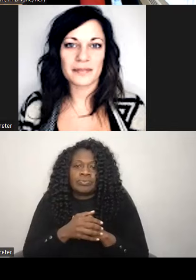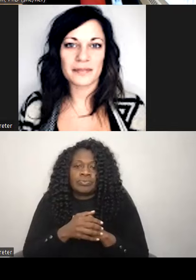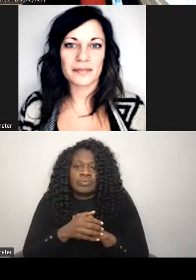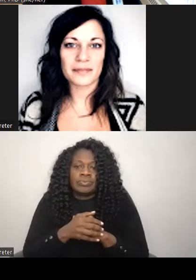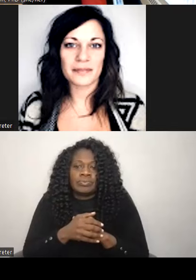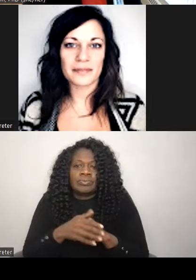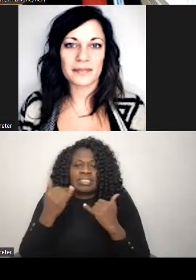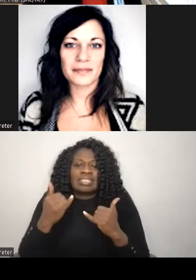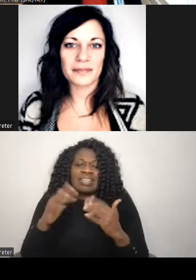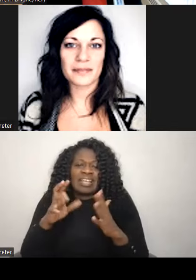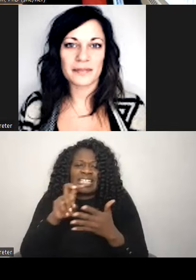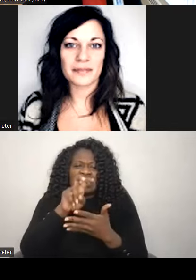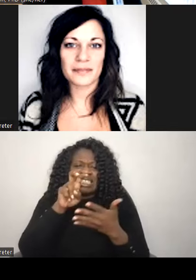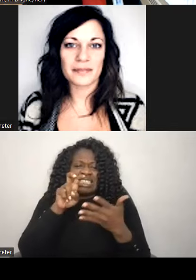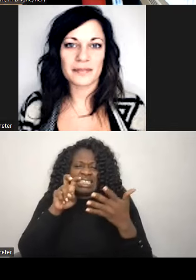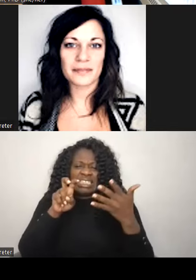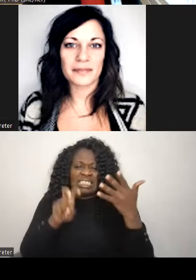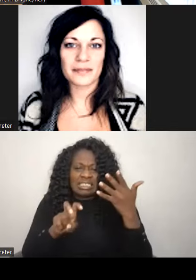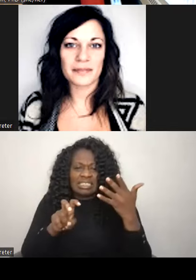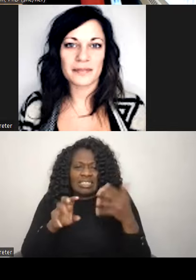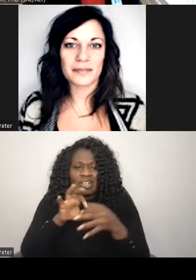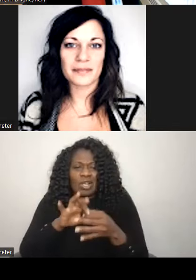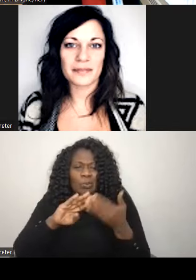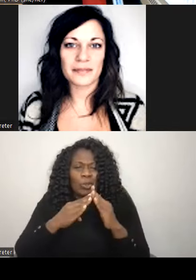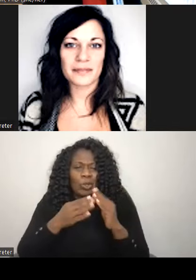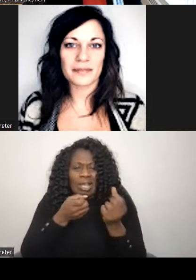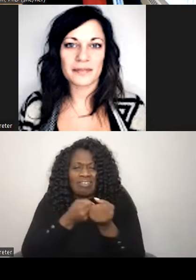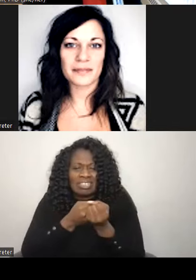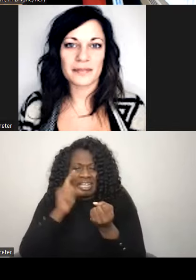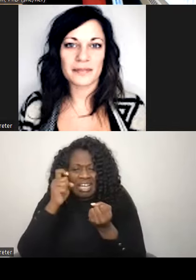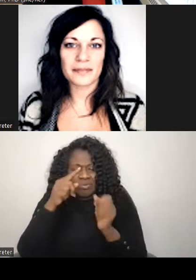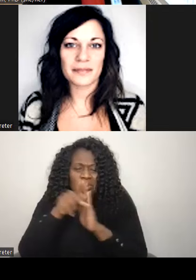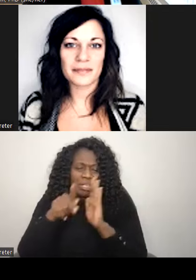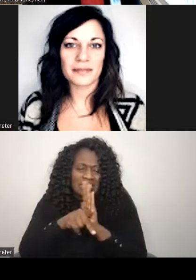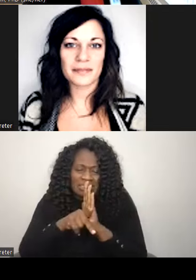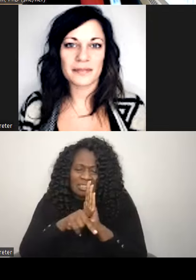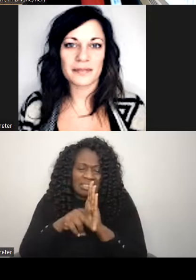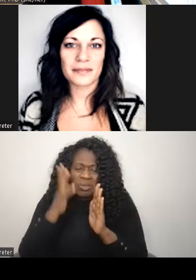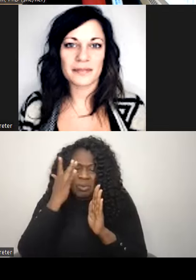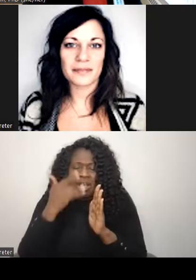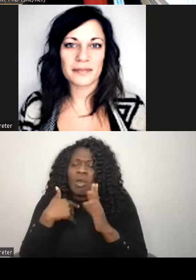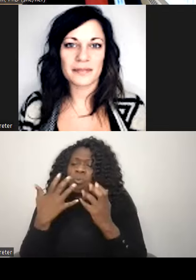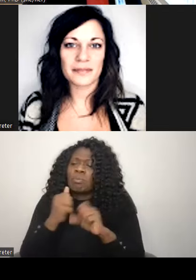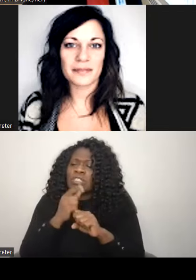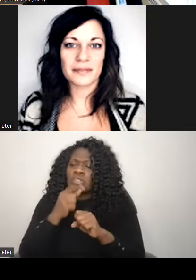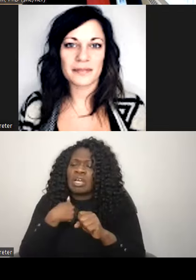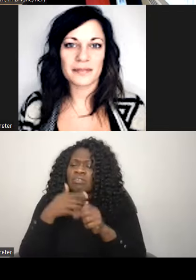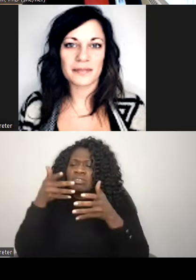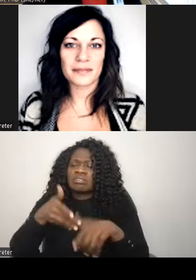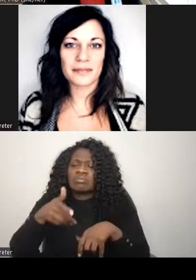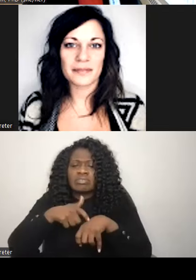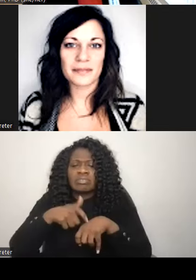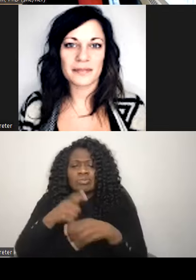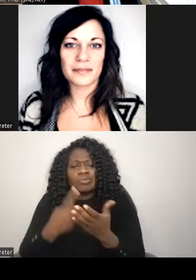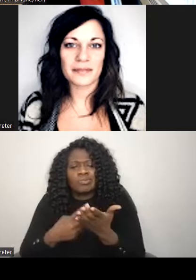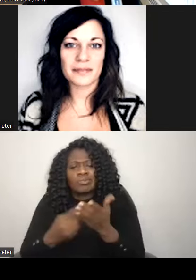I'm going to kind of skip through a little bit around community advocacy and government policy here, because I want to make sure that I have a few minutes to talk